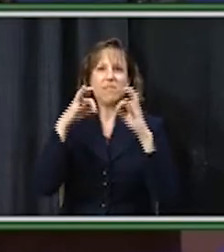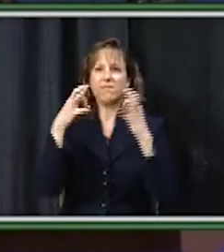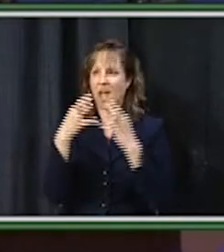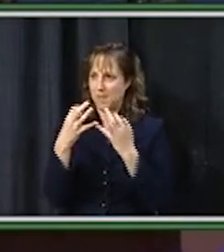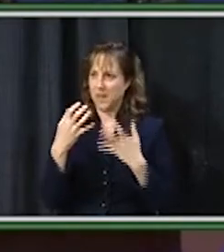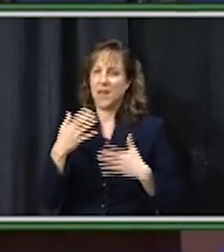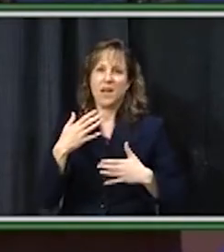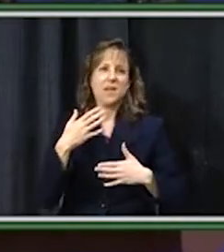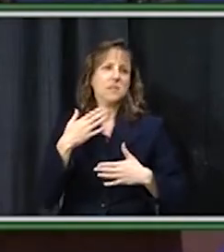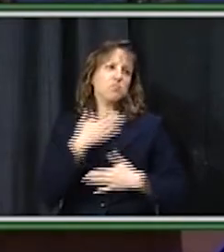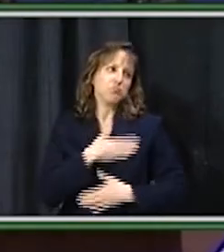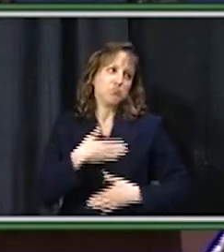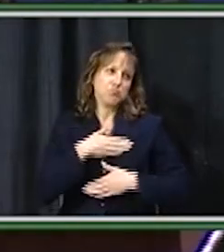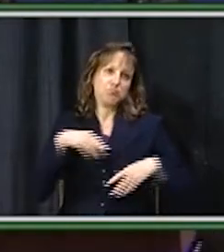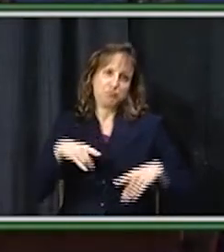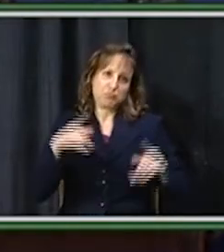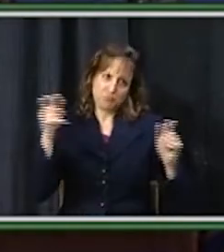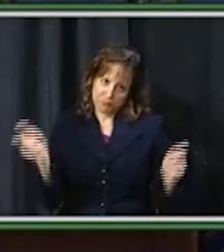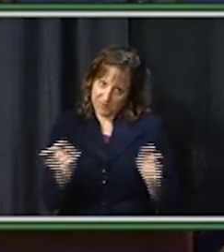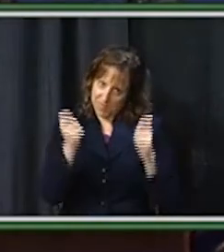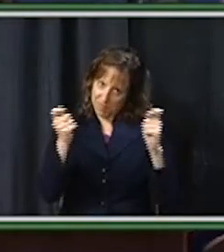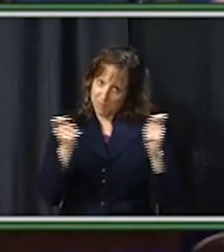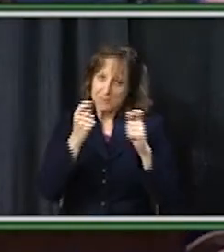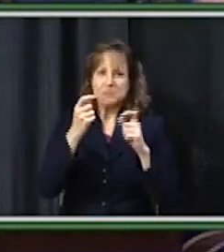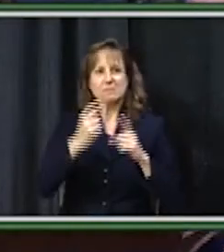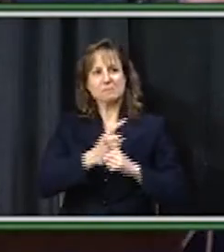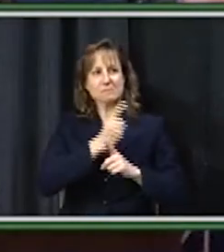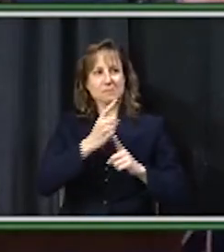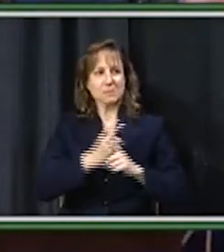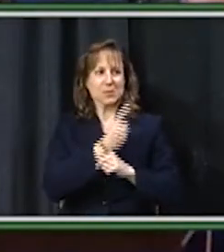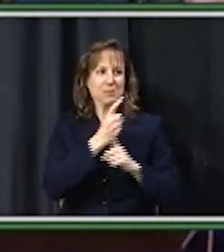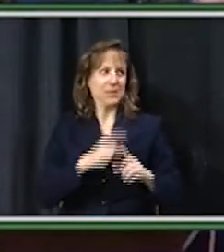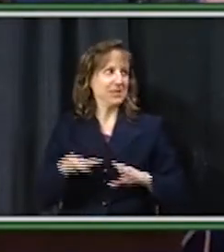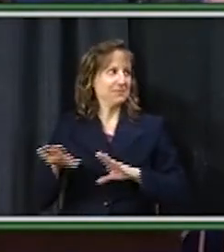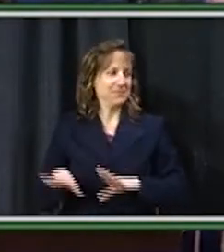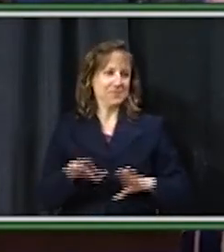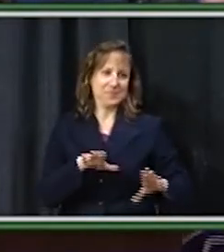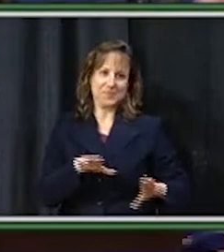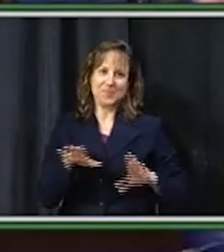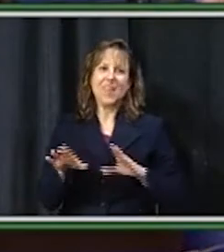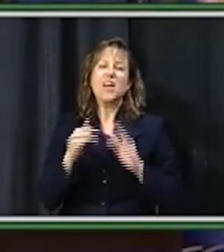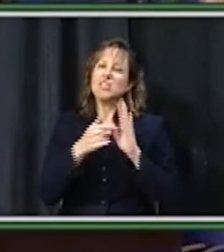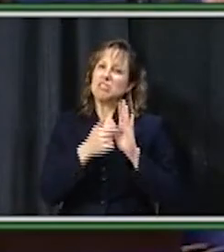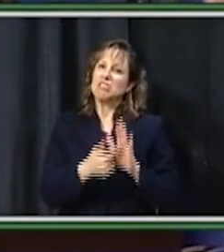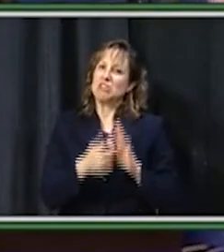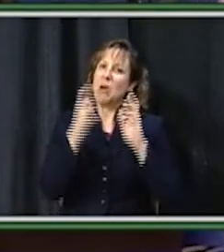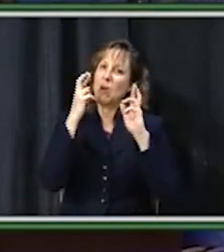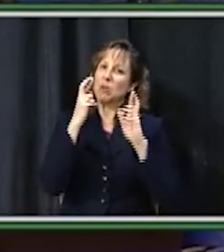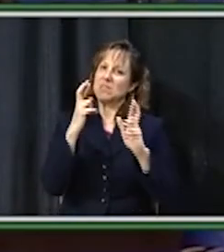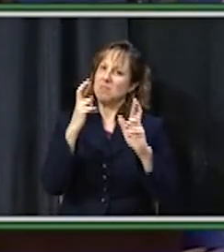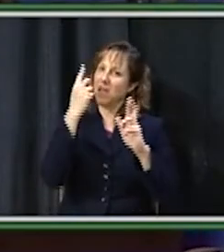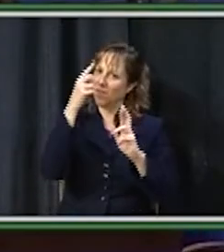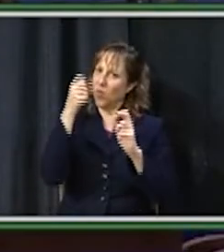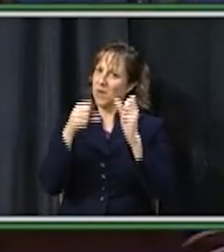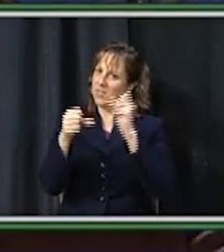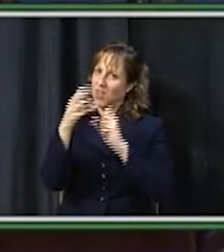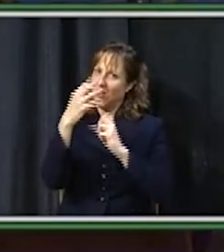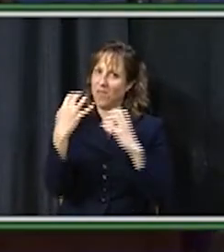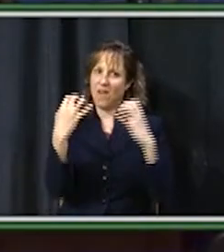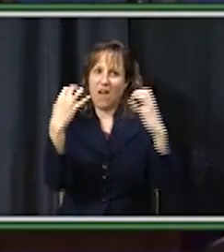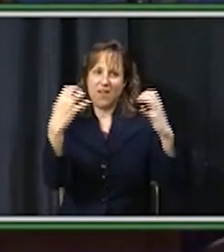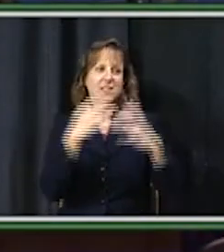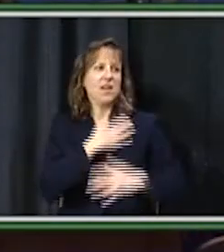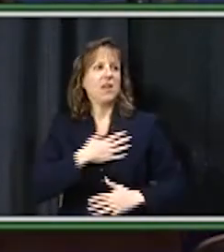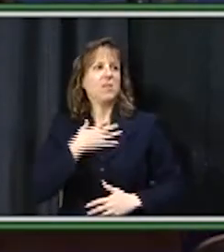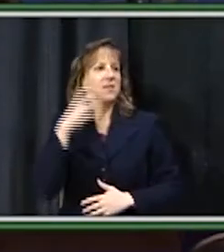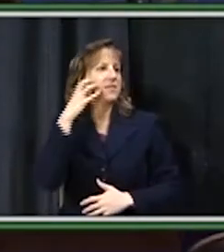while celebrating, everybody observe appropriate decorum and show respect for fellow graduates and members of our audience. Please turn off